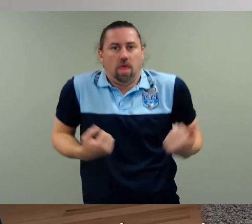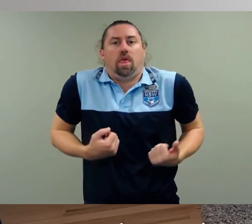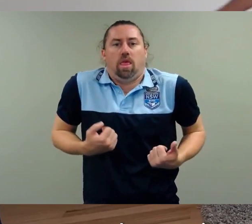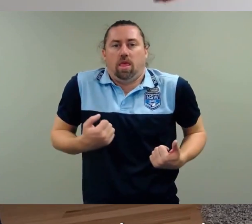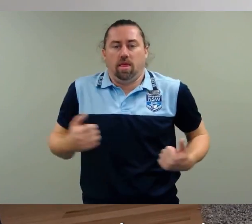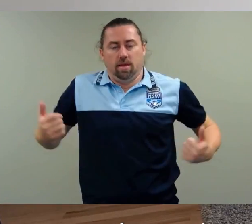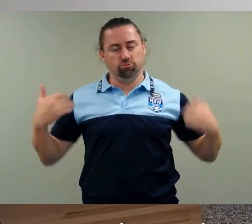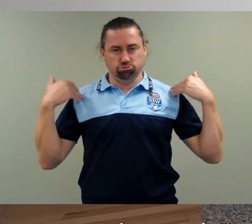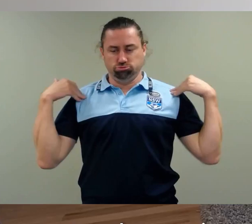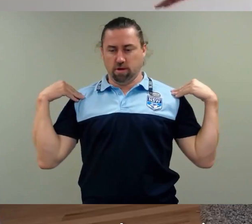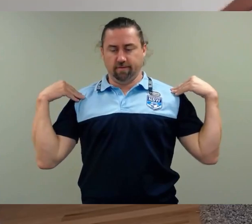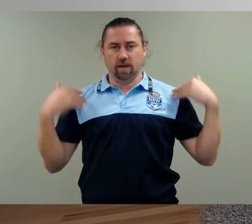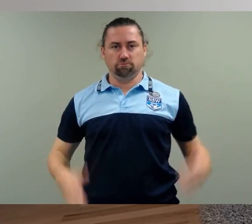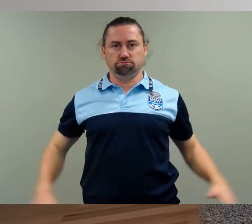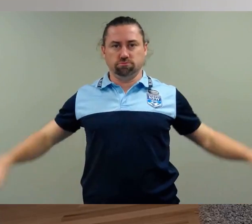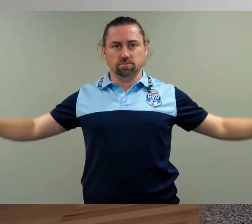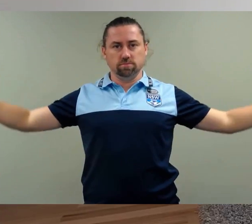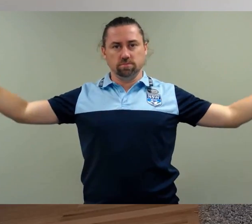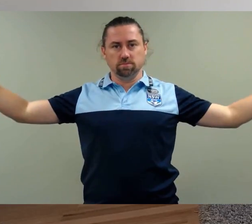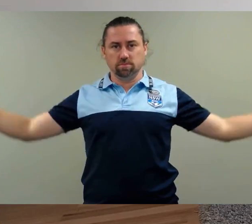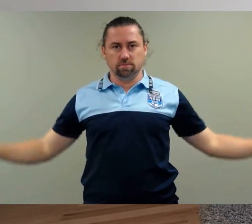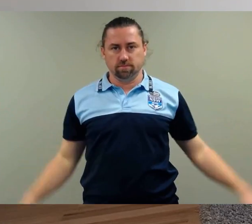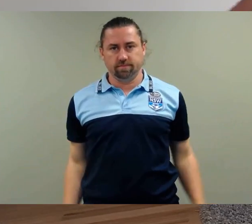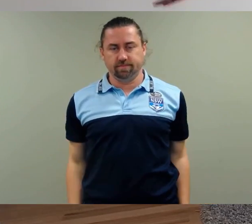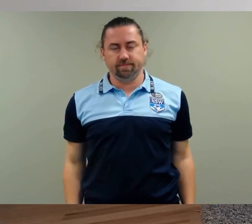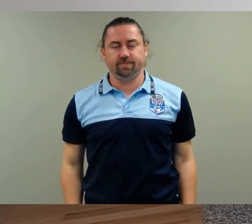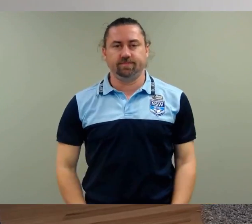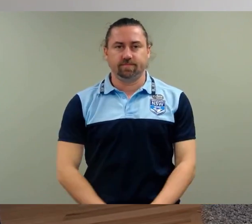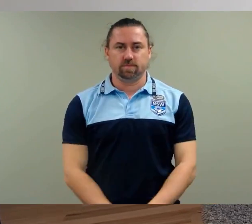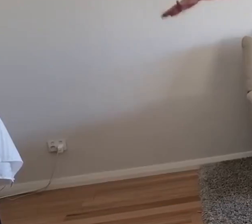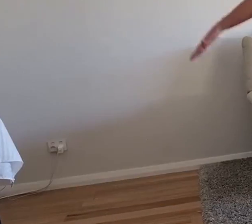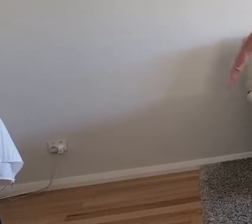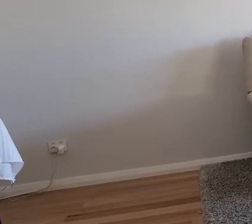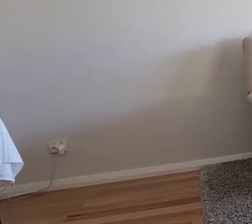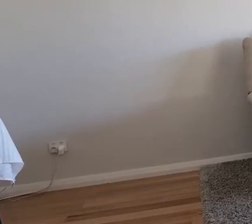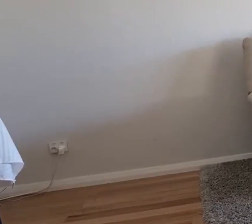arms out to the side of our body and back in again.